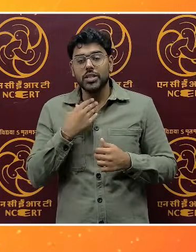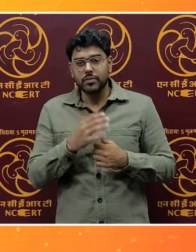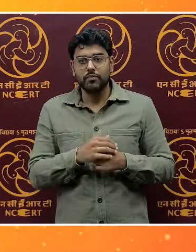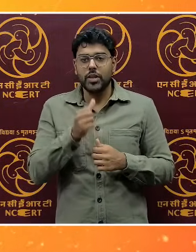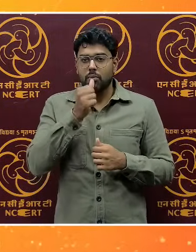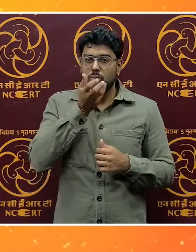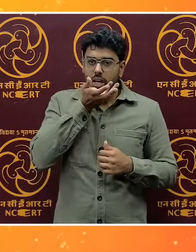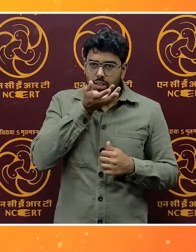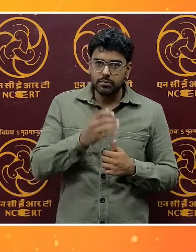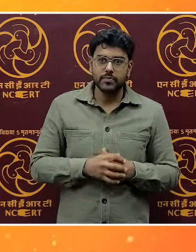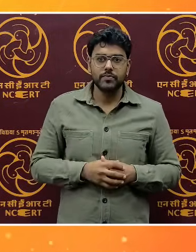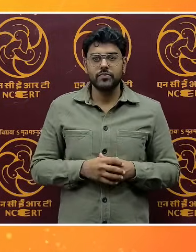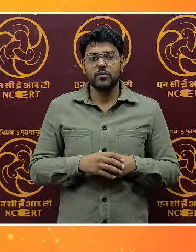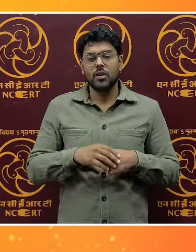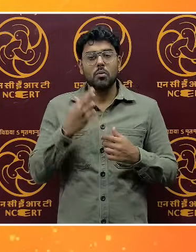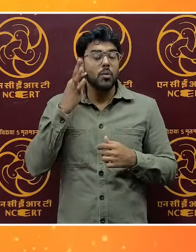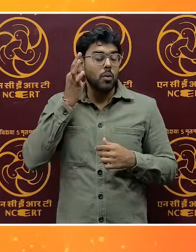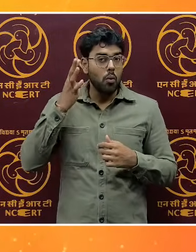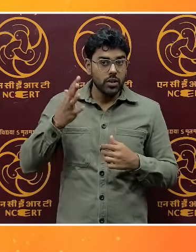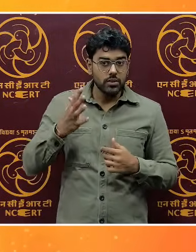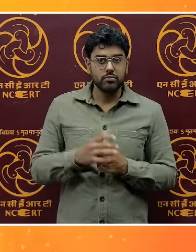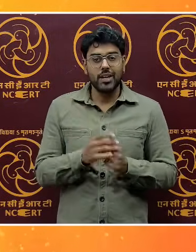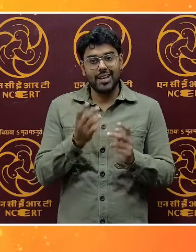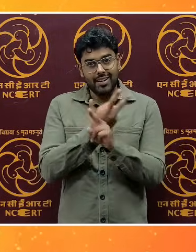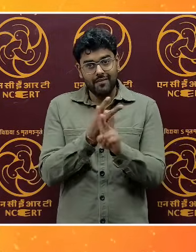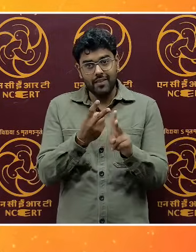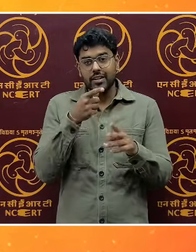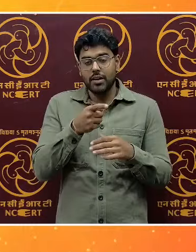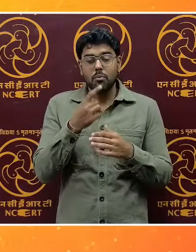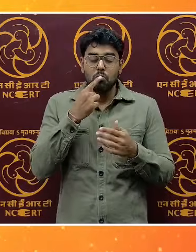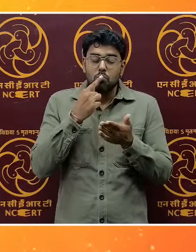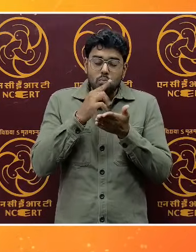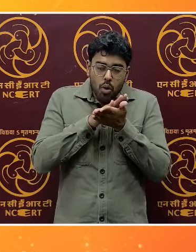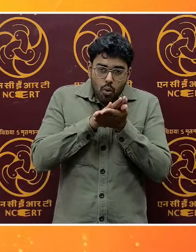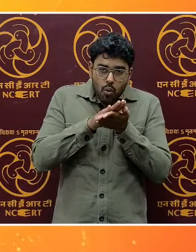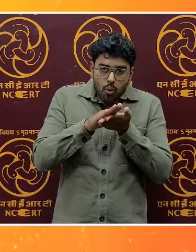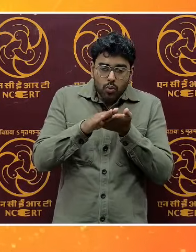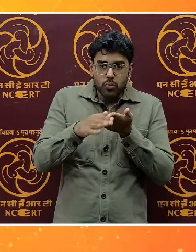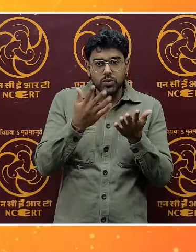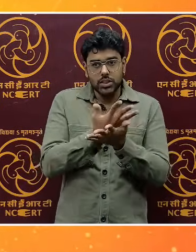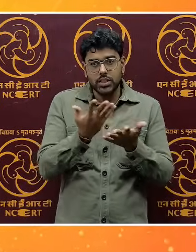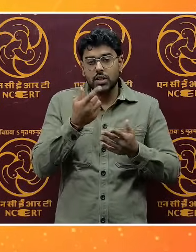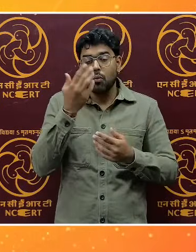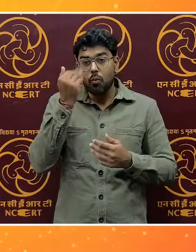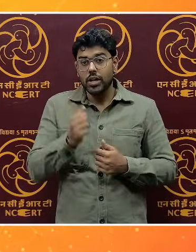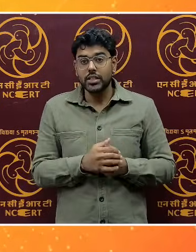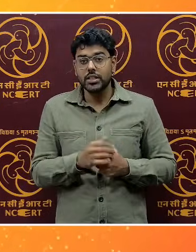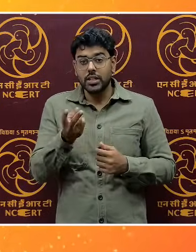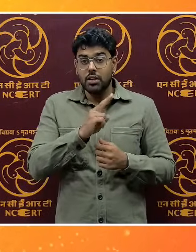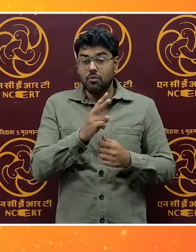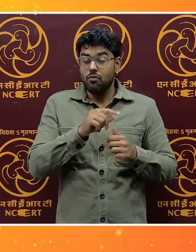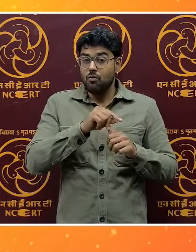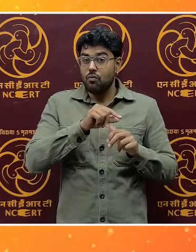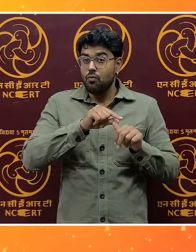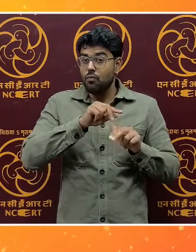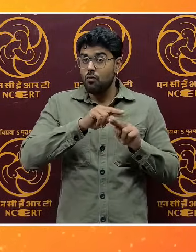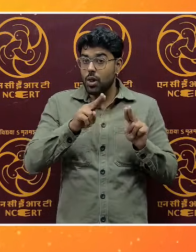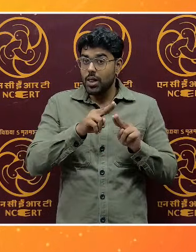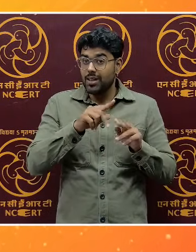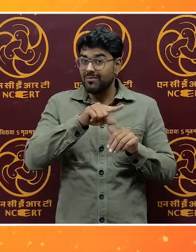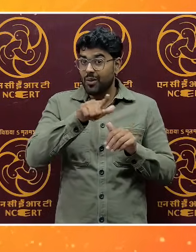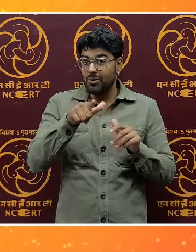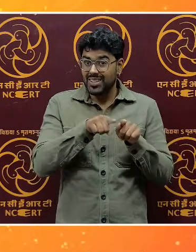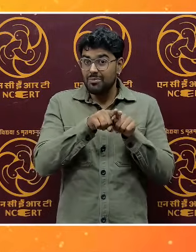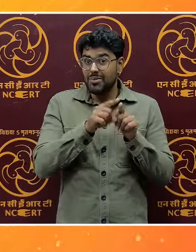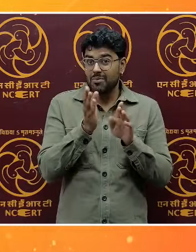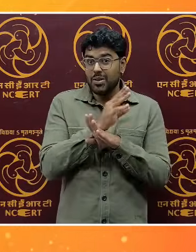water, say gold. All of these are what? Pure substances, because they all are made up of single type of